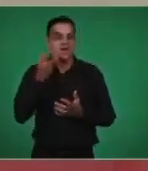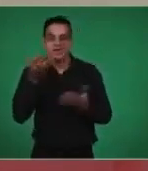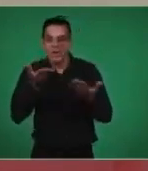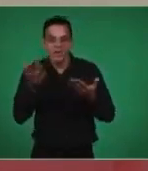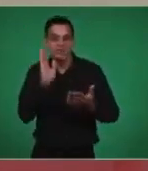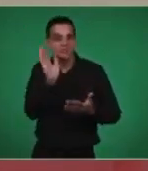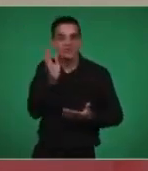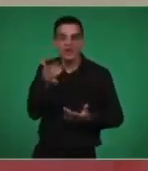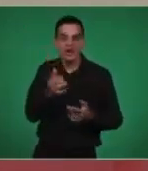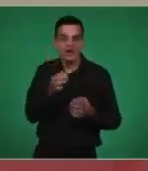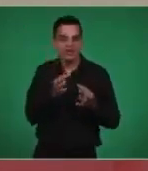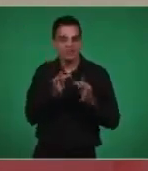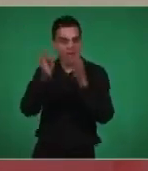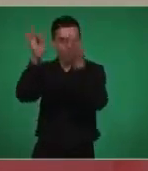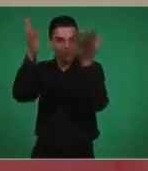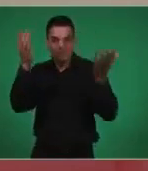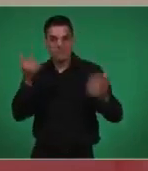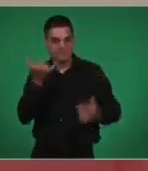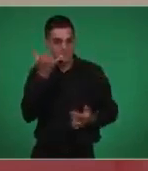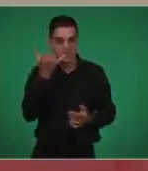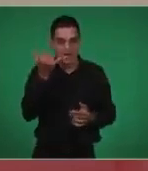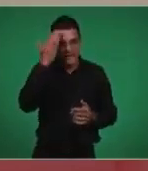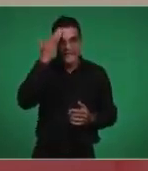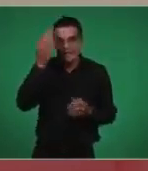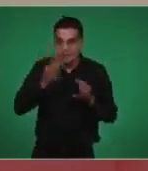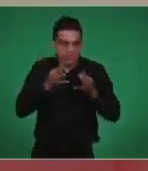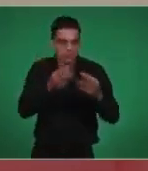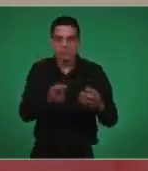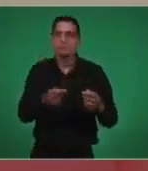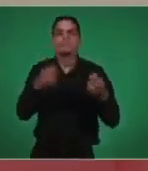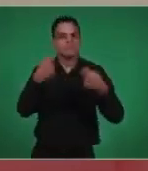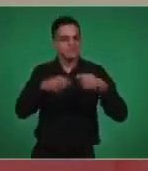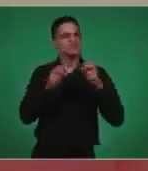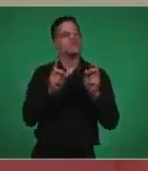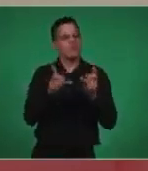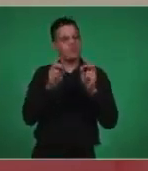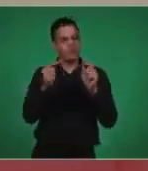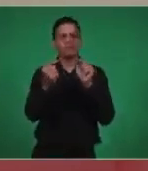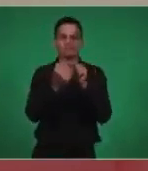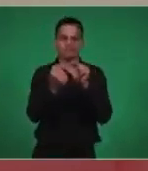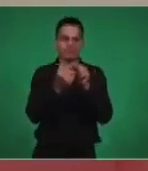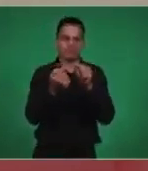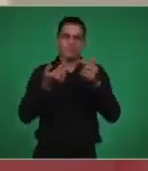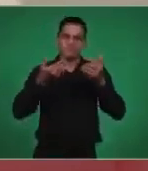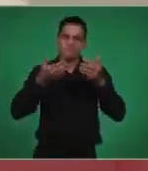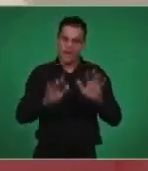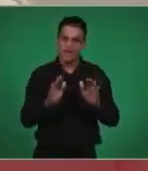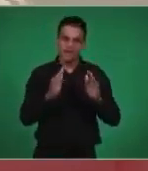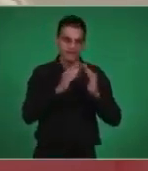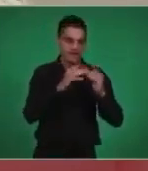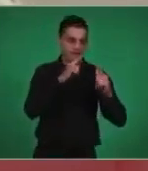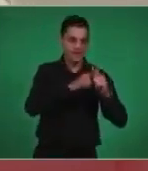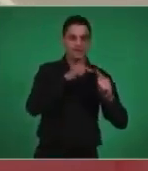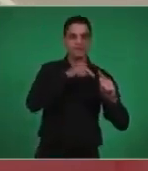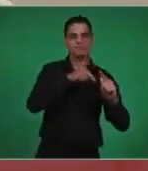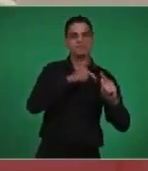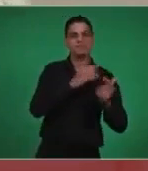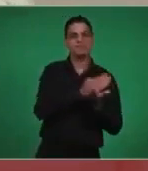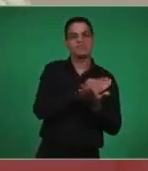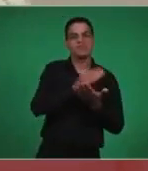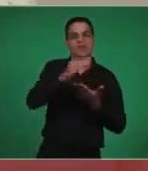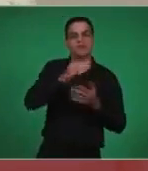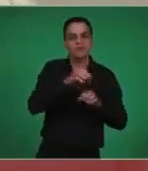Today, the children, they have access to all this equipment out there, all the technology. In the church, they need